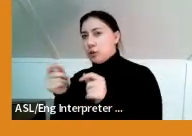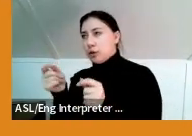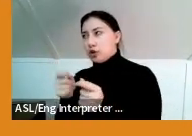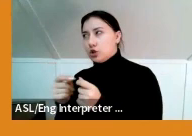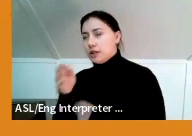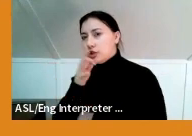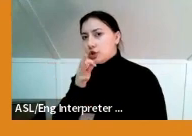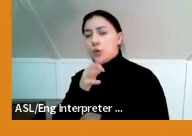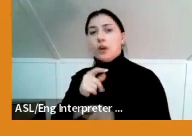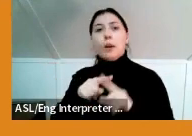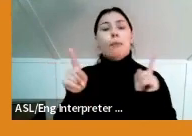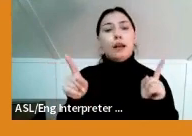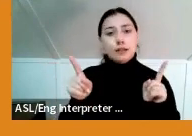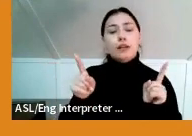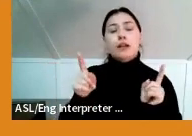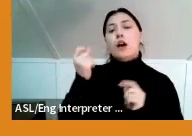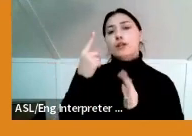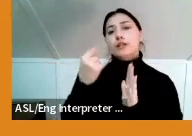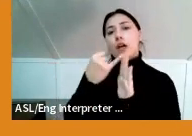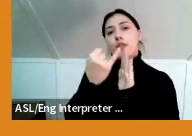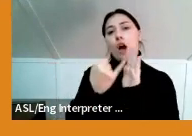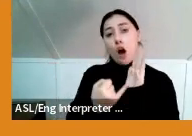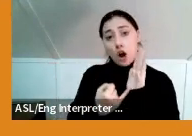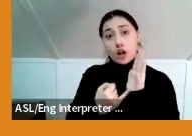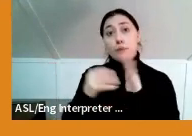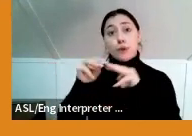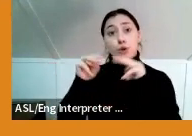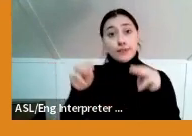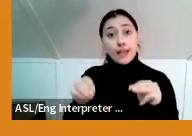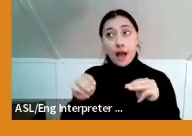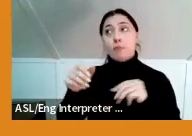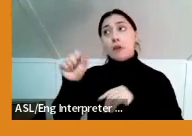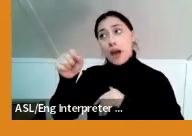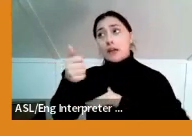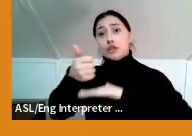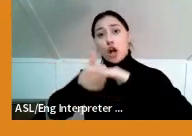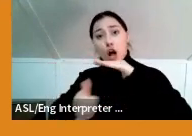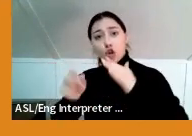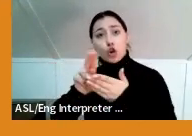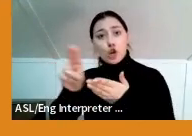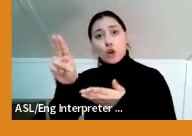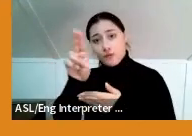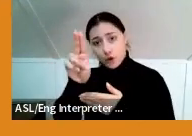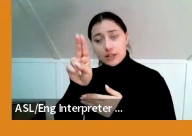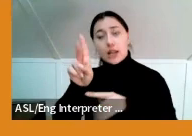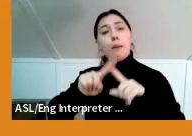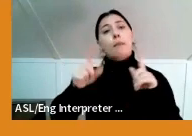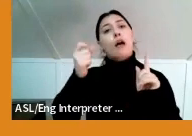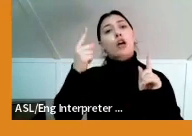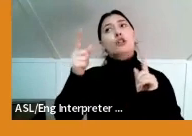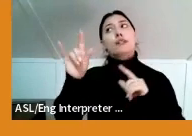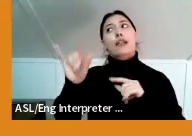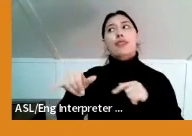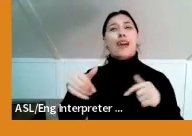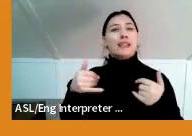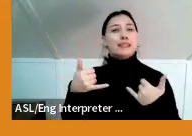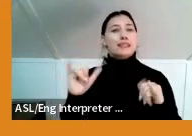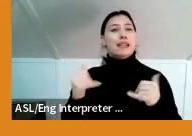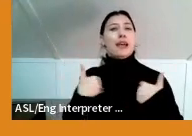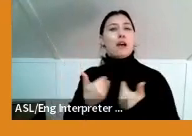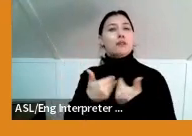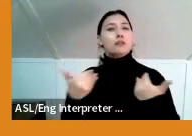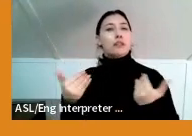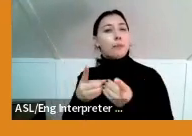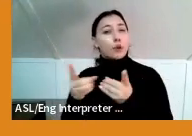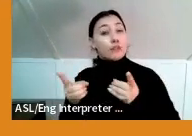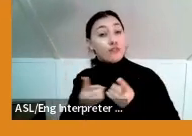program that has some measure of autonomy within the larger parent organization.